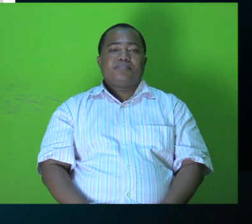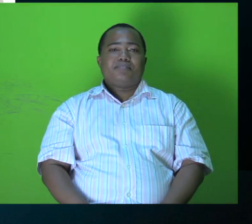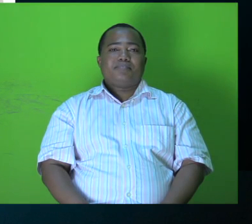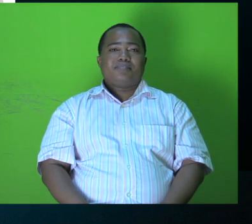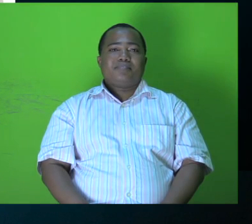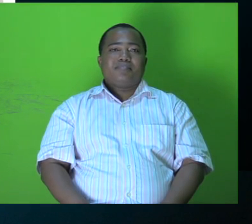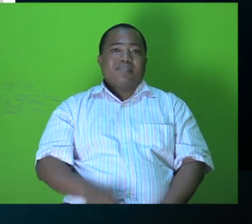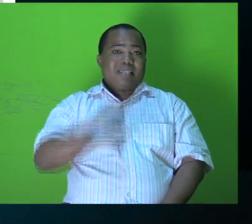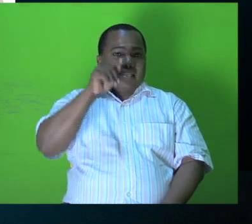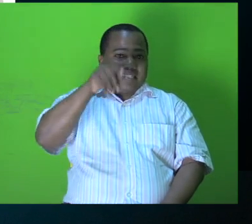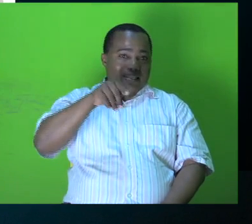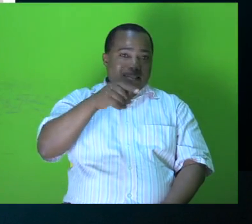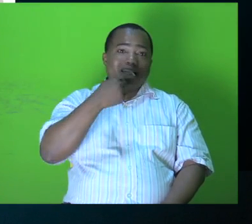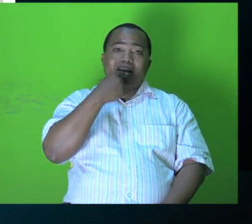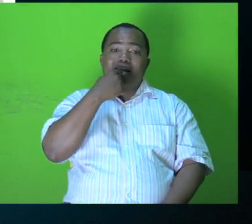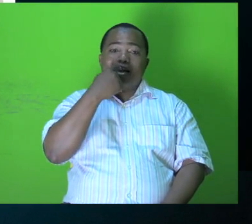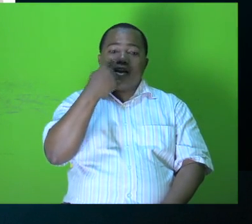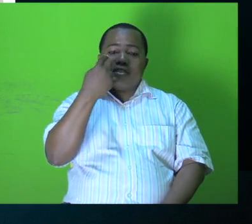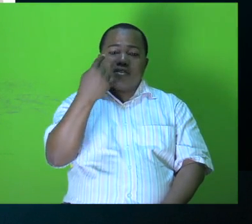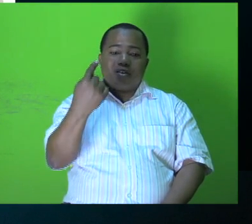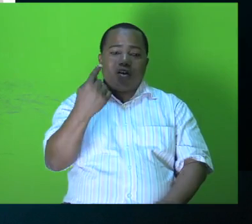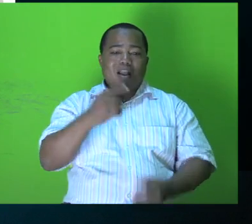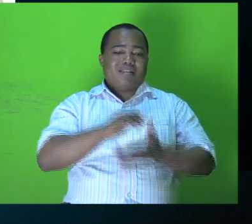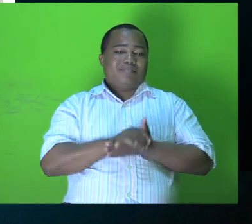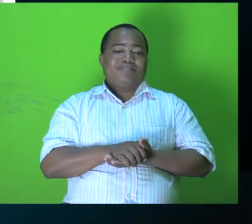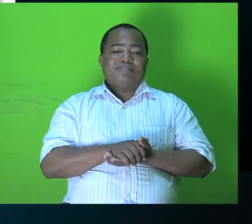These we call gonads.